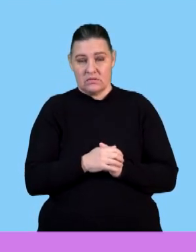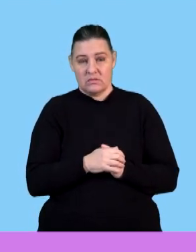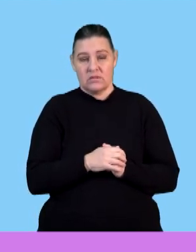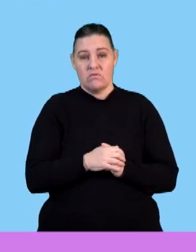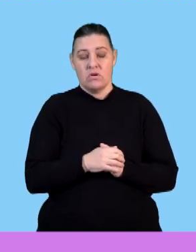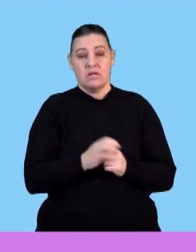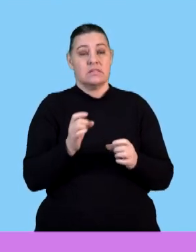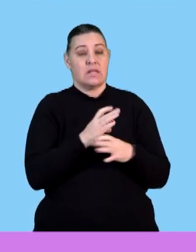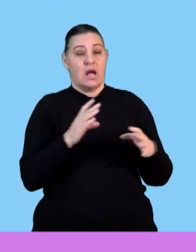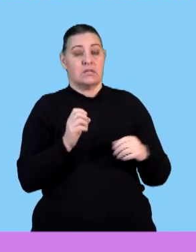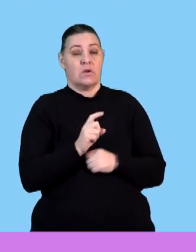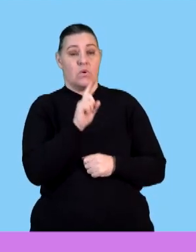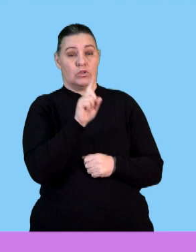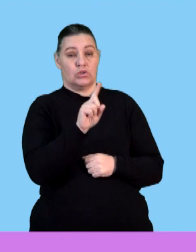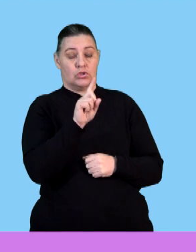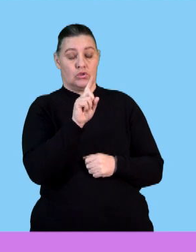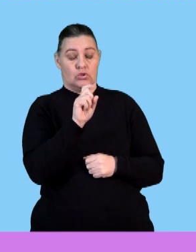to start with 12